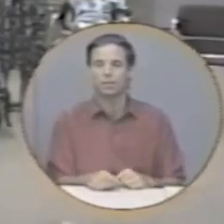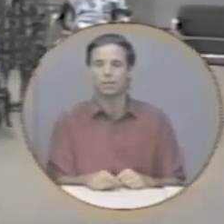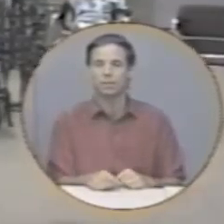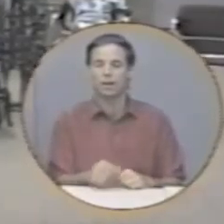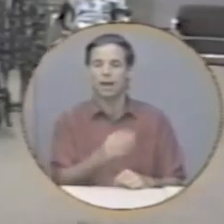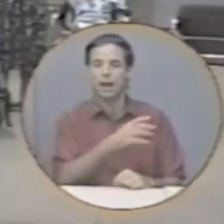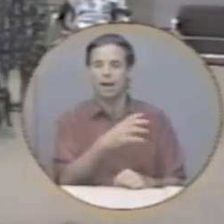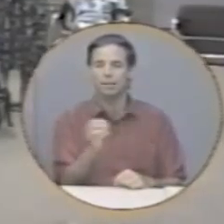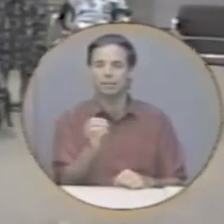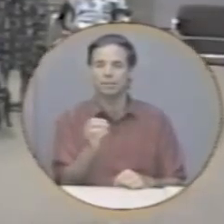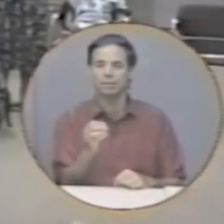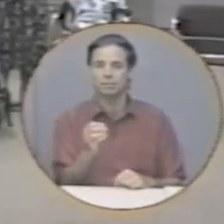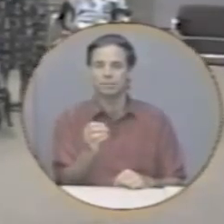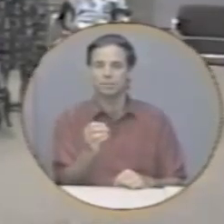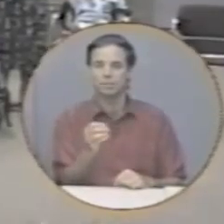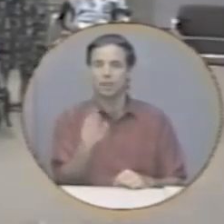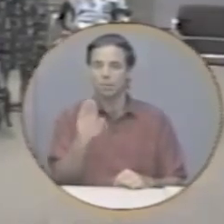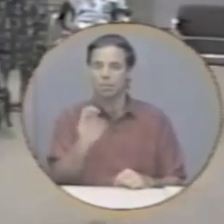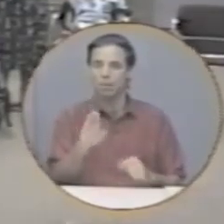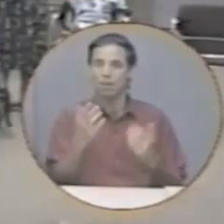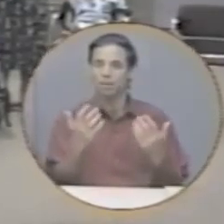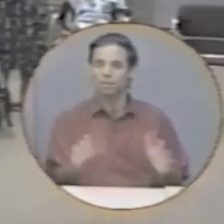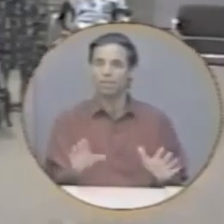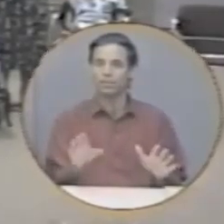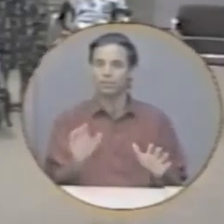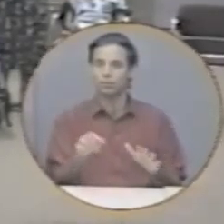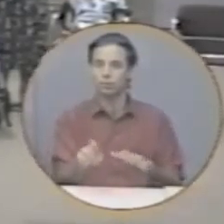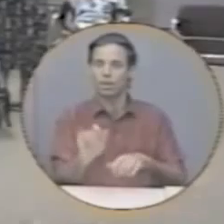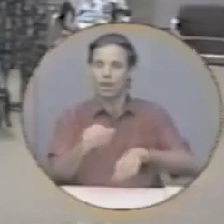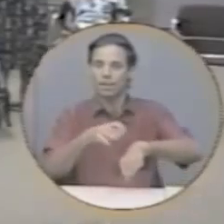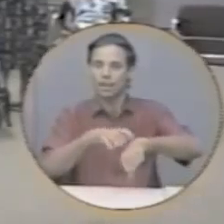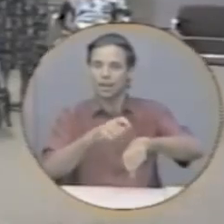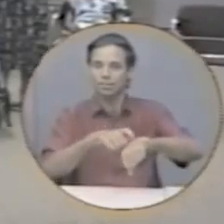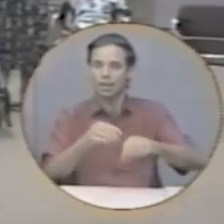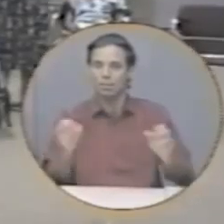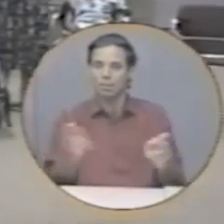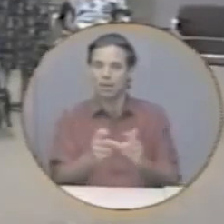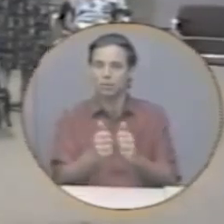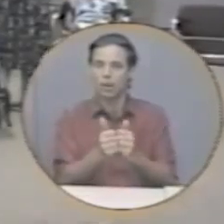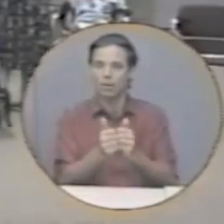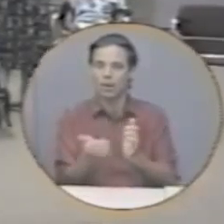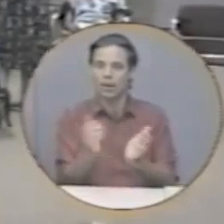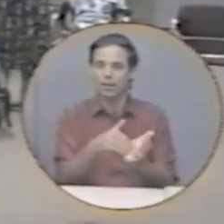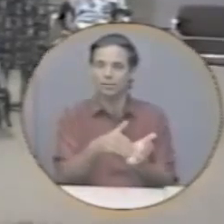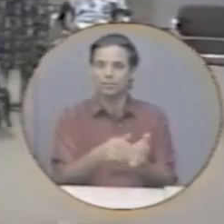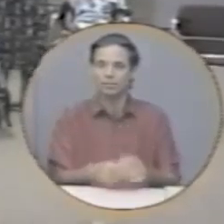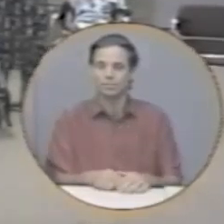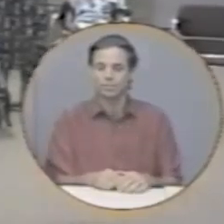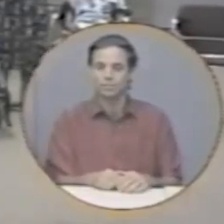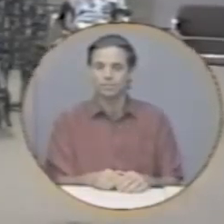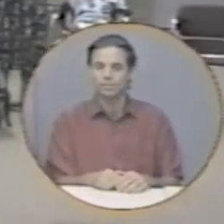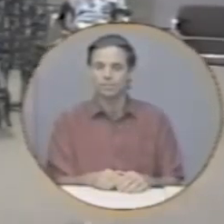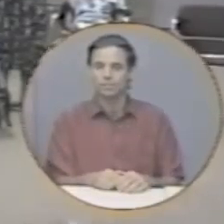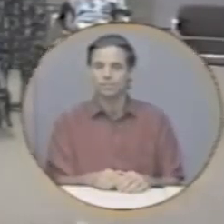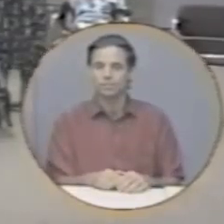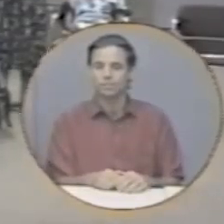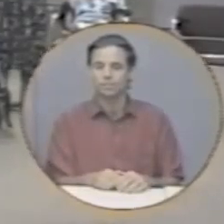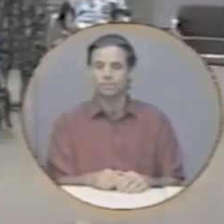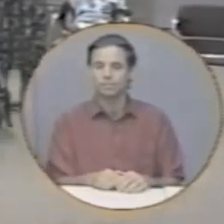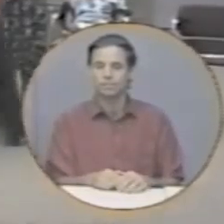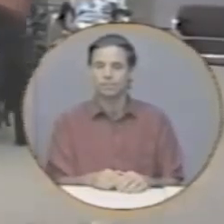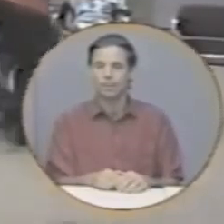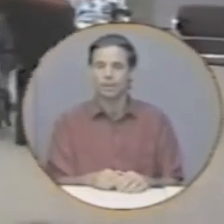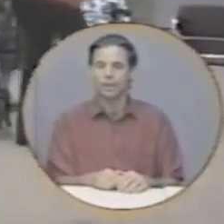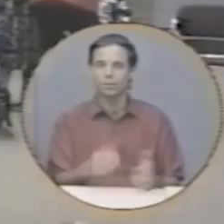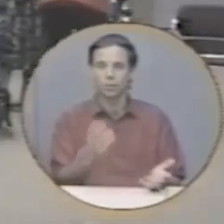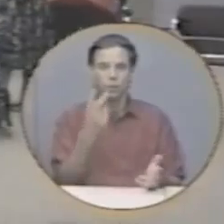And all in that time, Bob has been able to put the whole chair back together again, tightening down a few knobs.